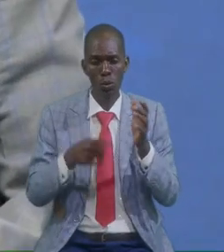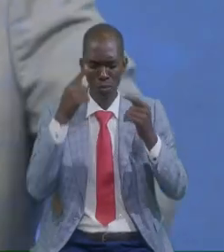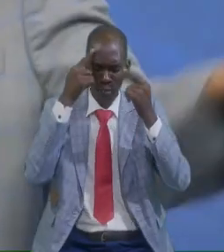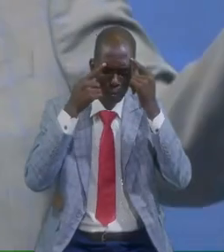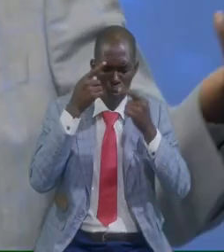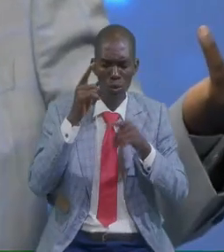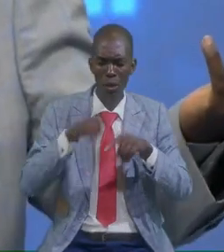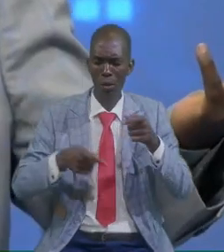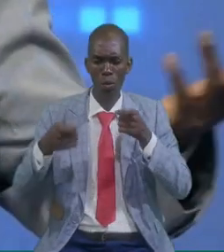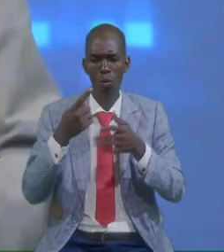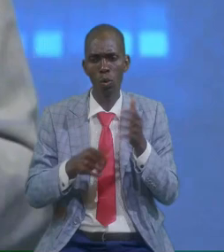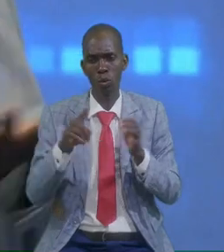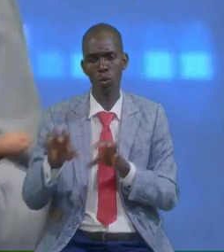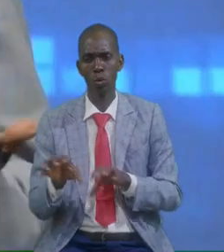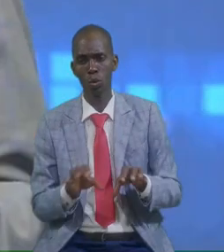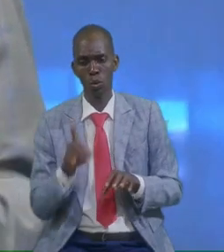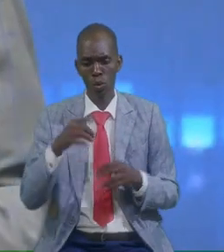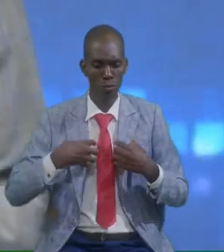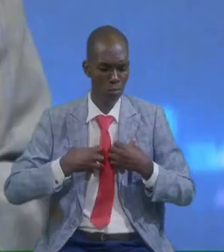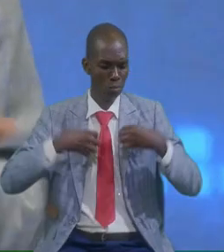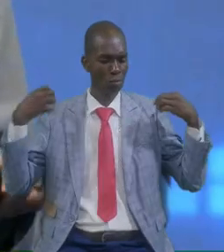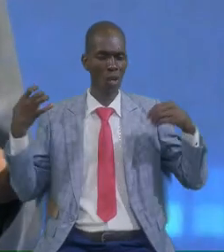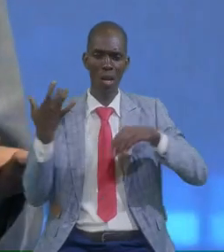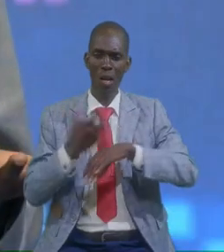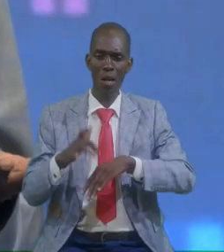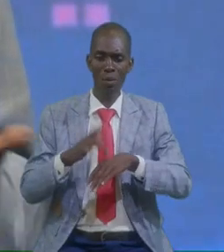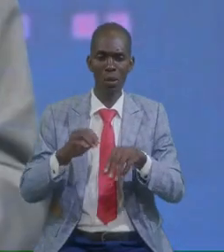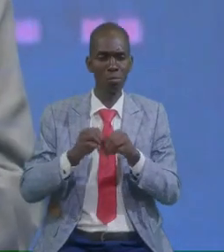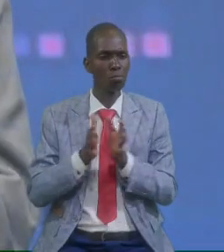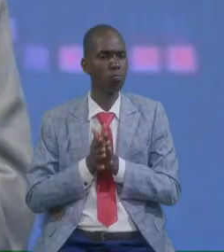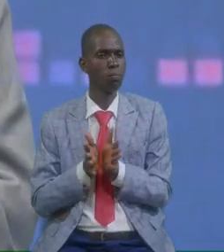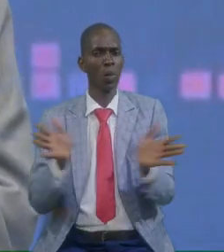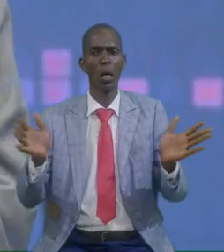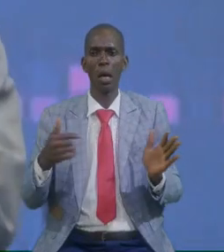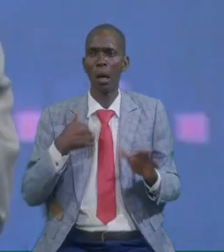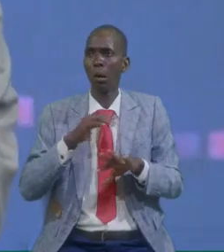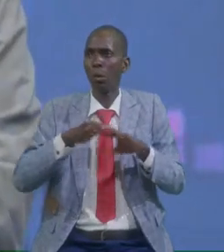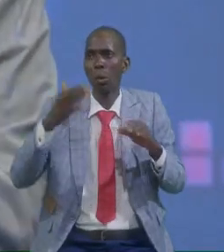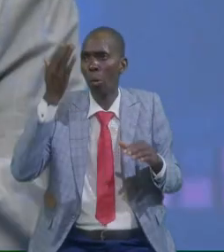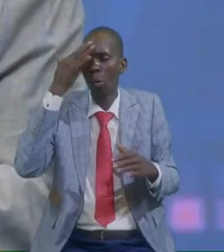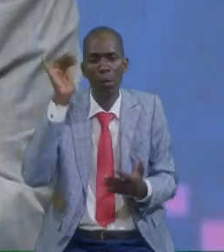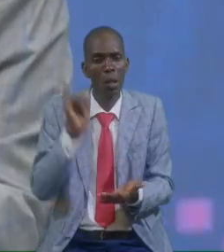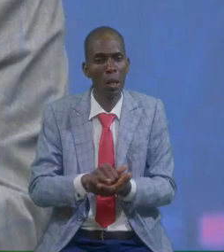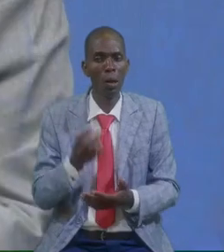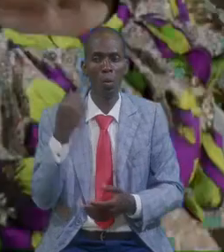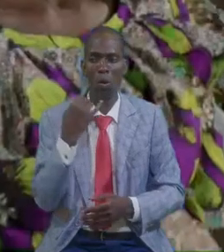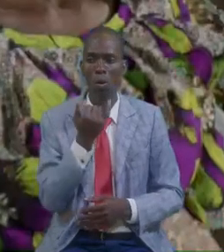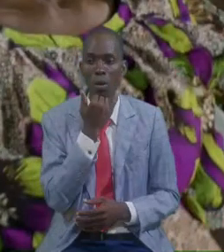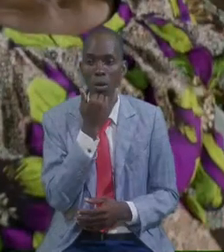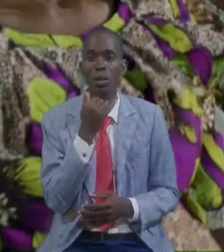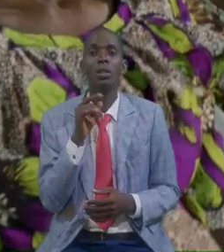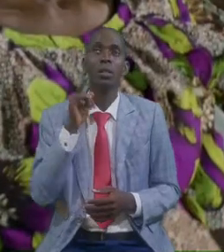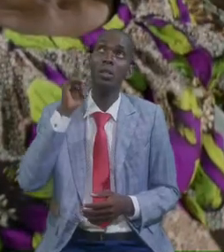do. You remove your clothes in the open. I didn't know that was wrong. You will